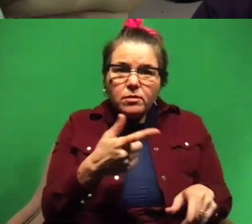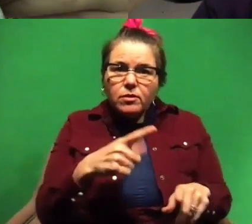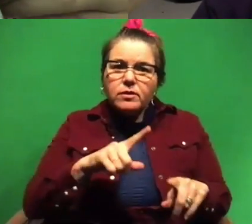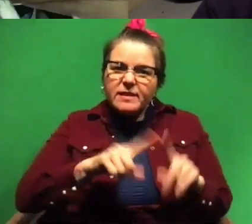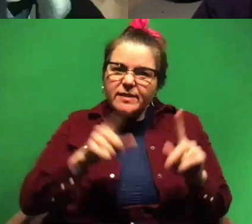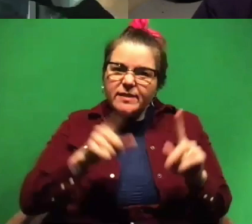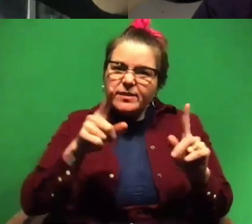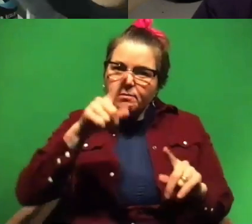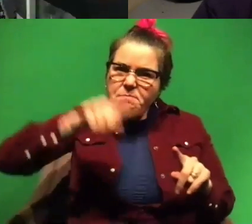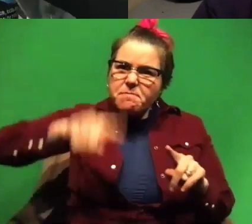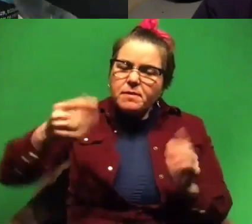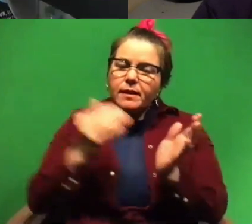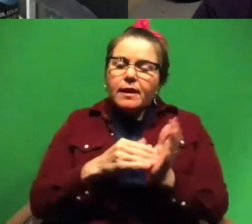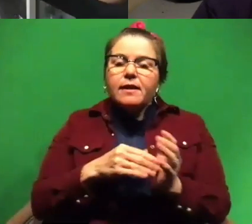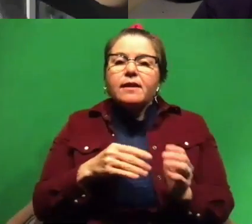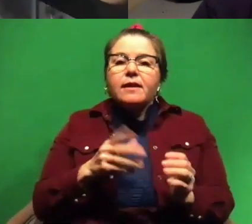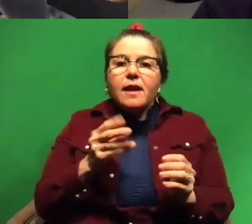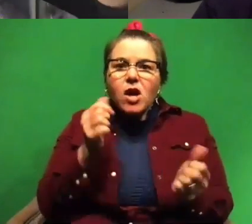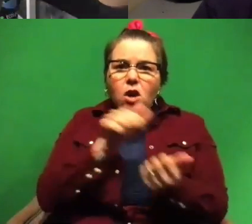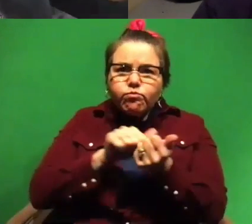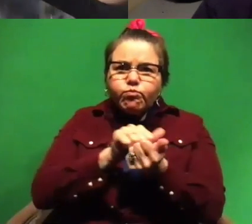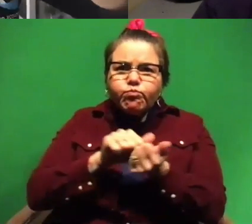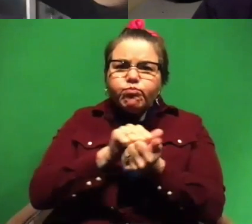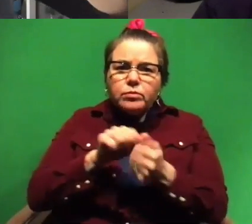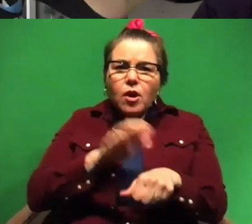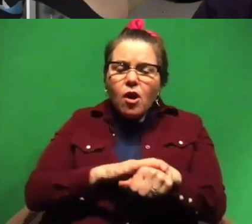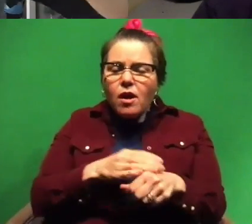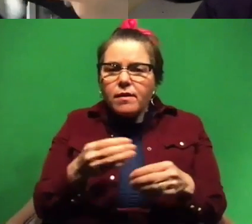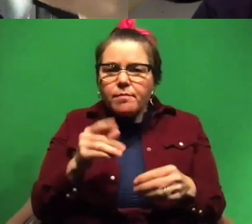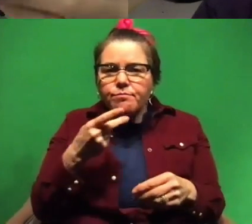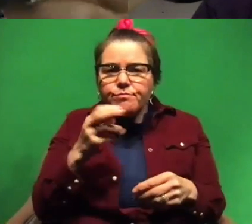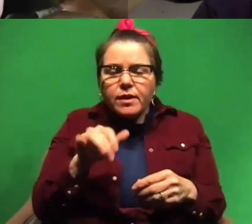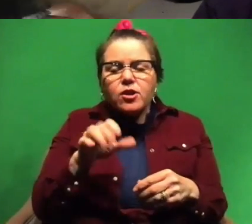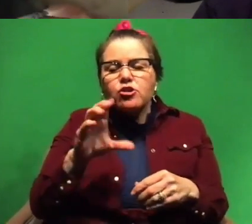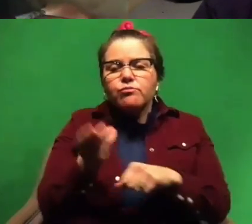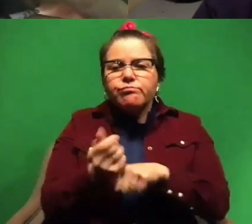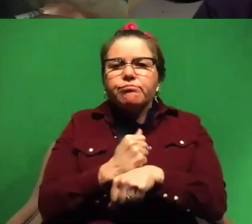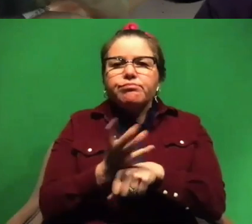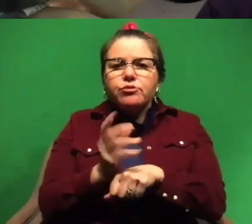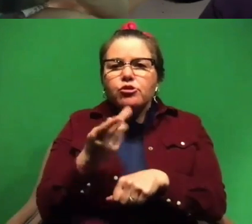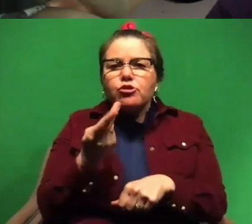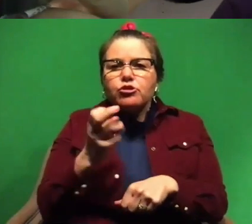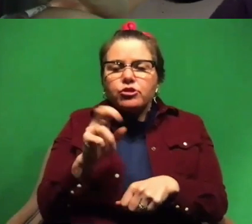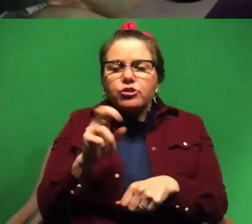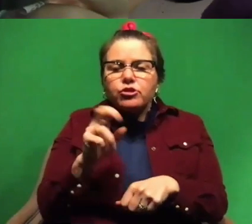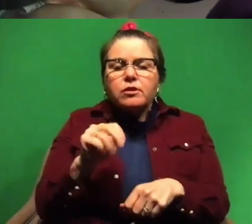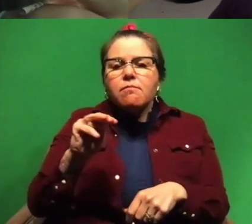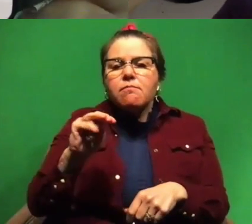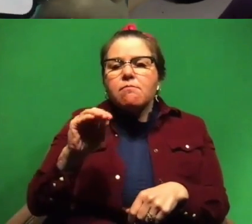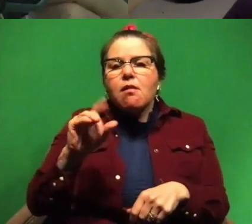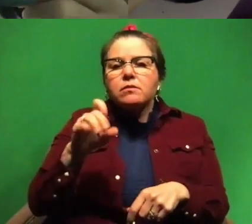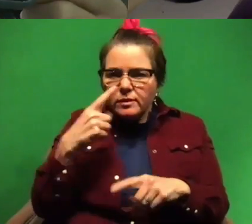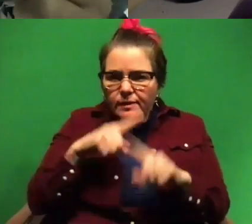again. And if the shark is chewing on some prey, like urchins or little mollusks or something like that, it looks different